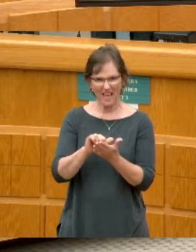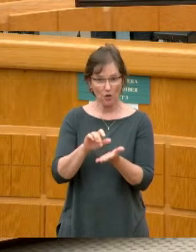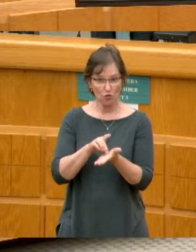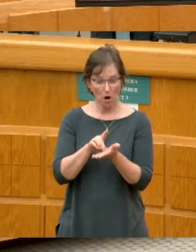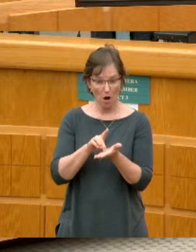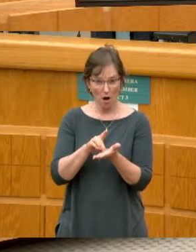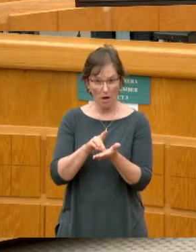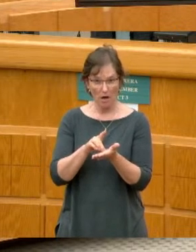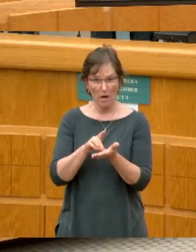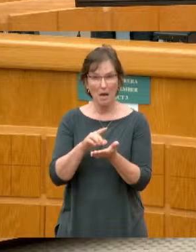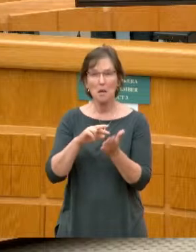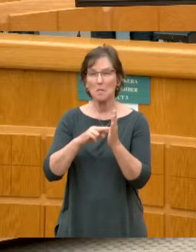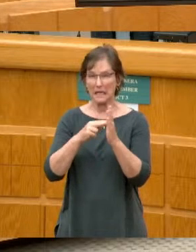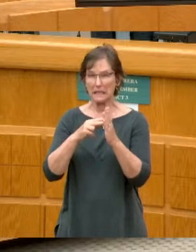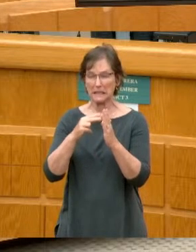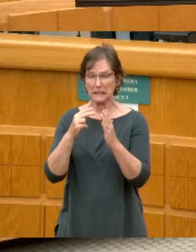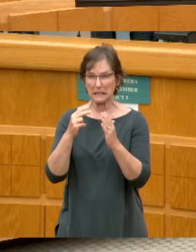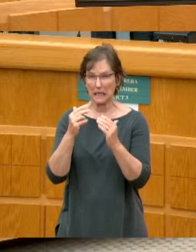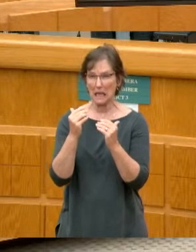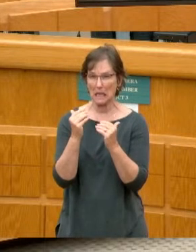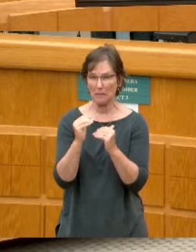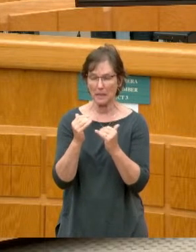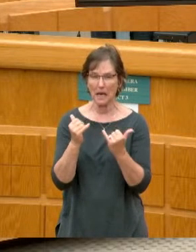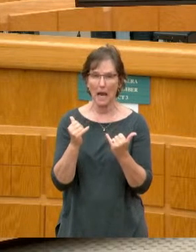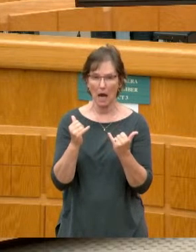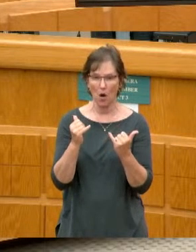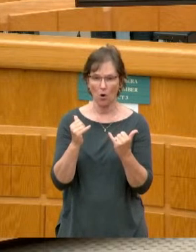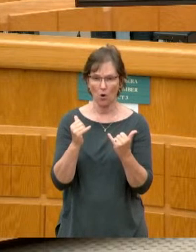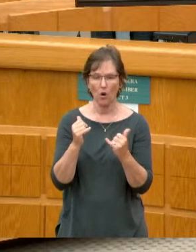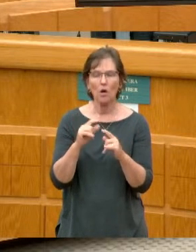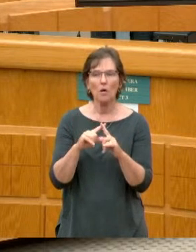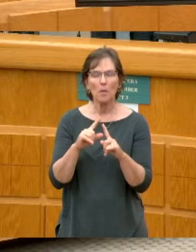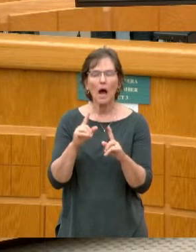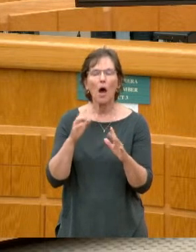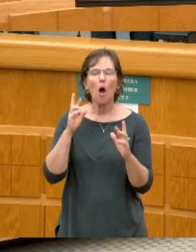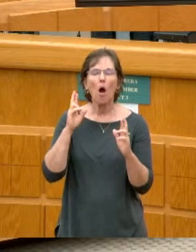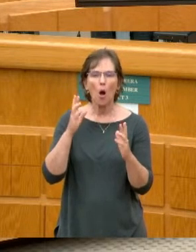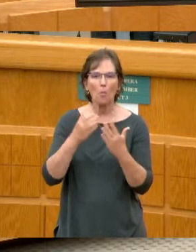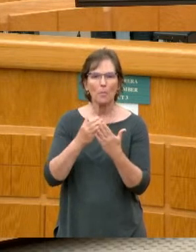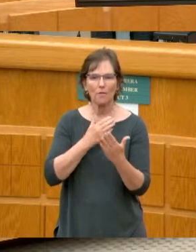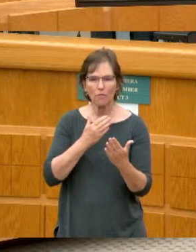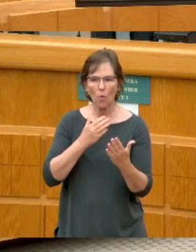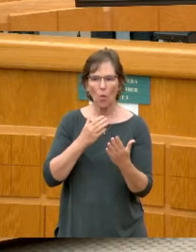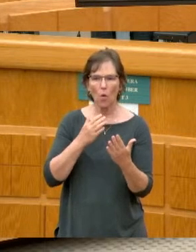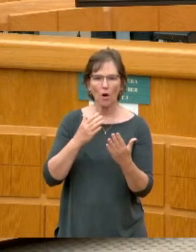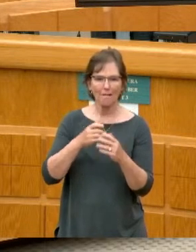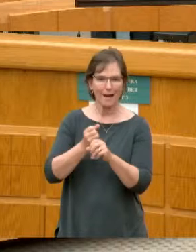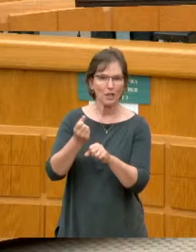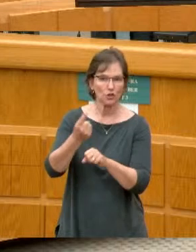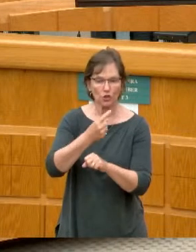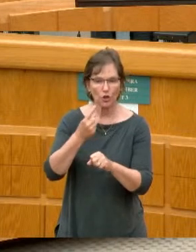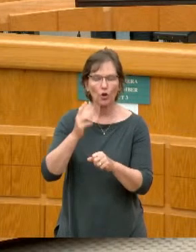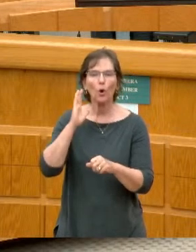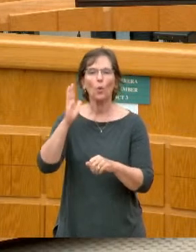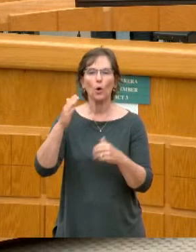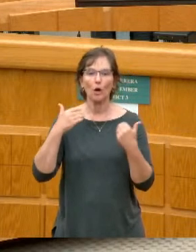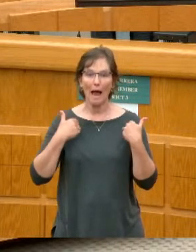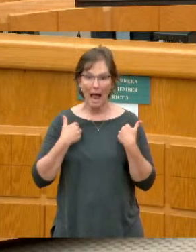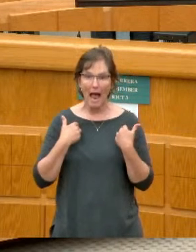be hopeful, but I do want you to hear me correctly. 80,000 across our entire